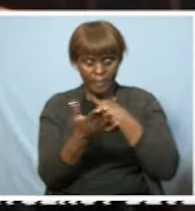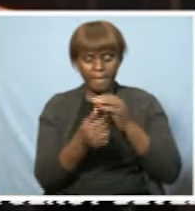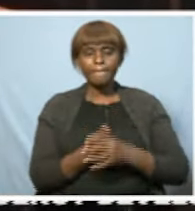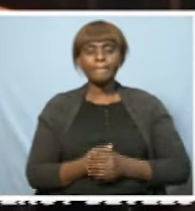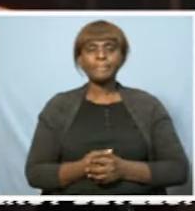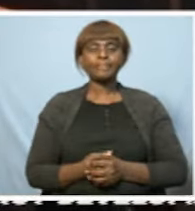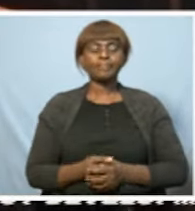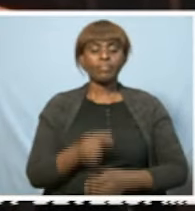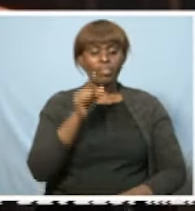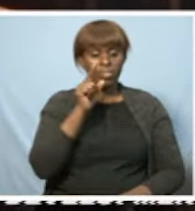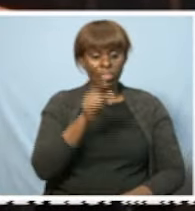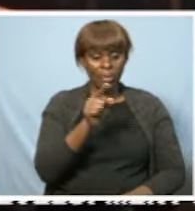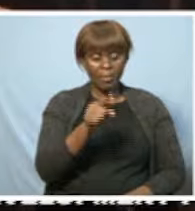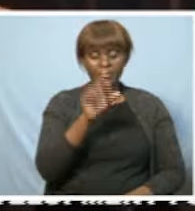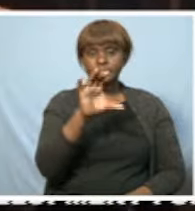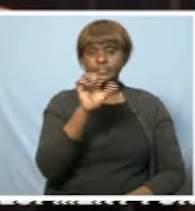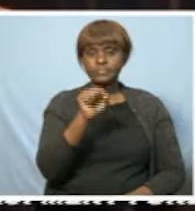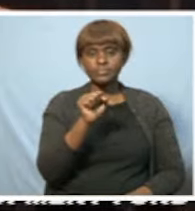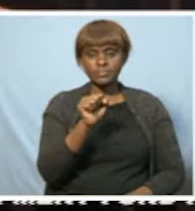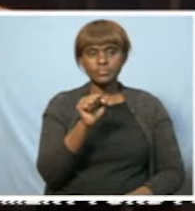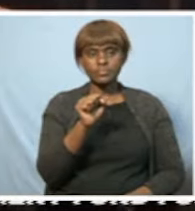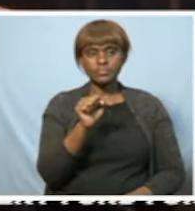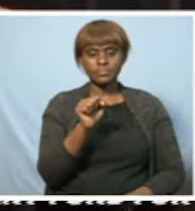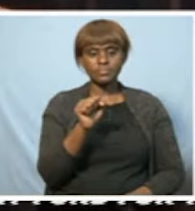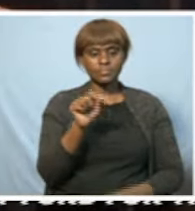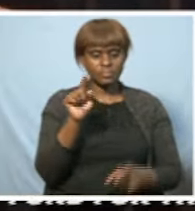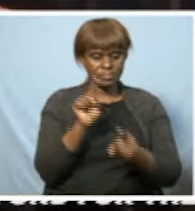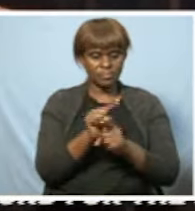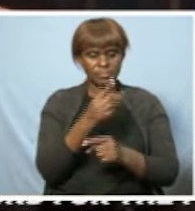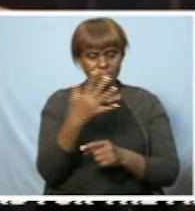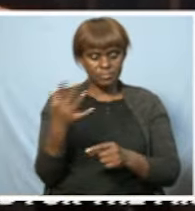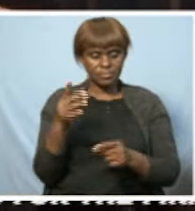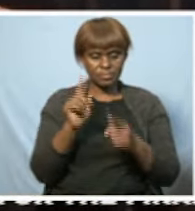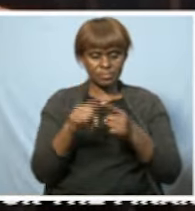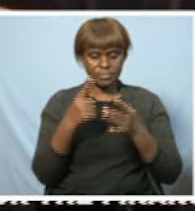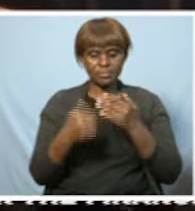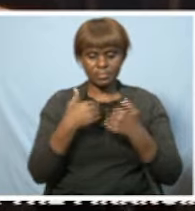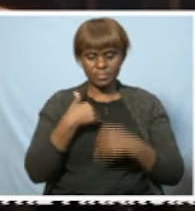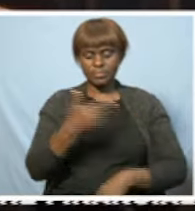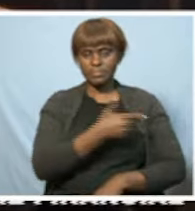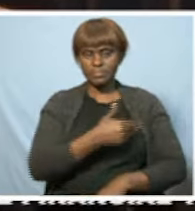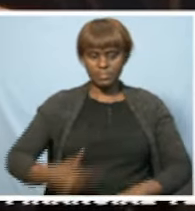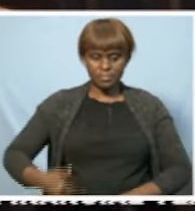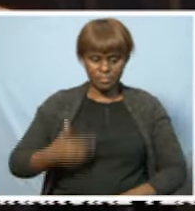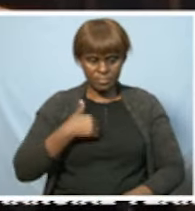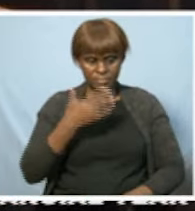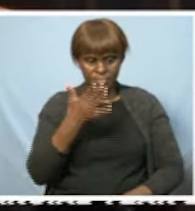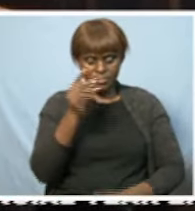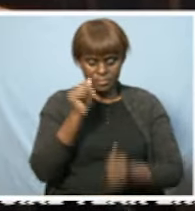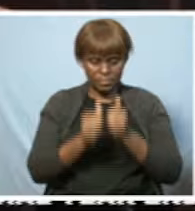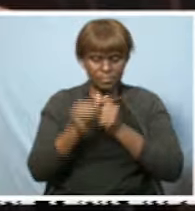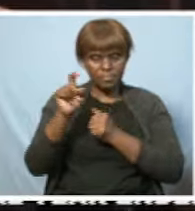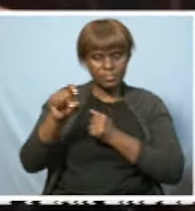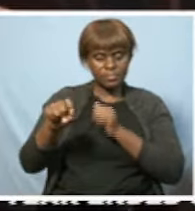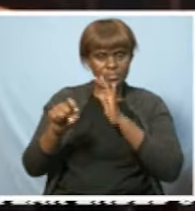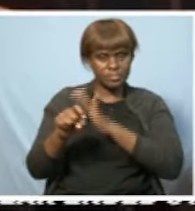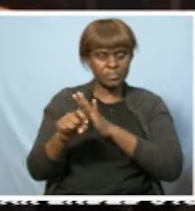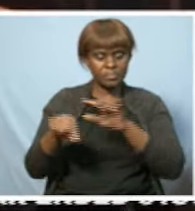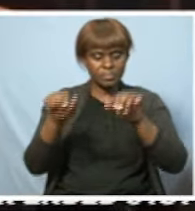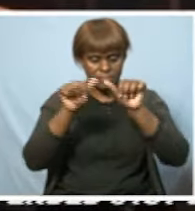these are serious, these are minor things, but very serious, which require